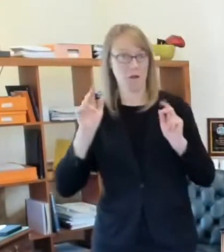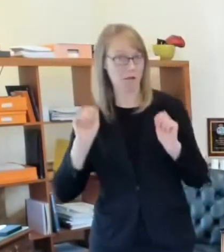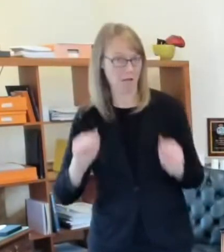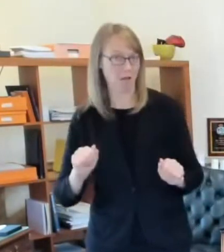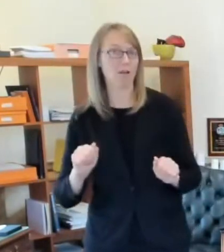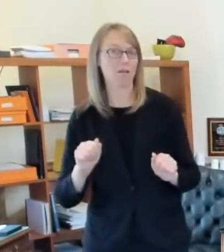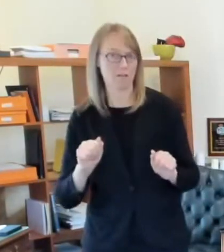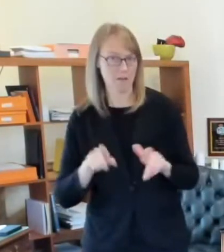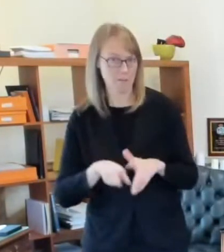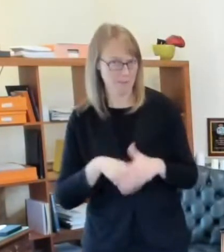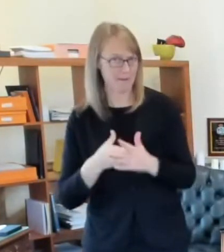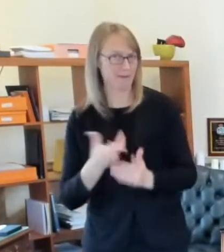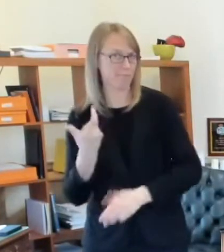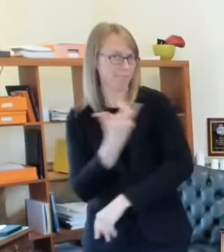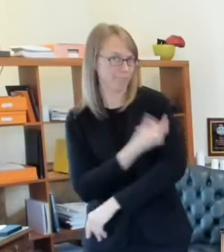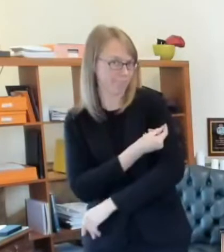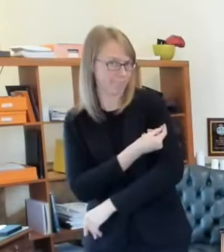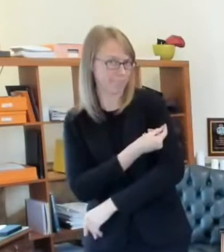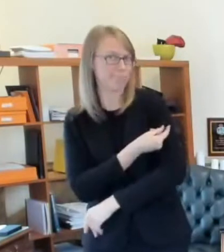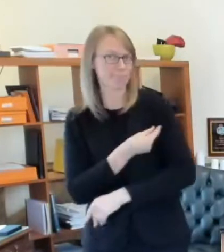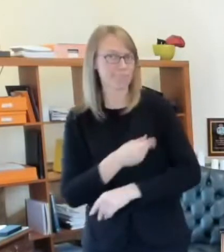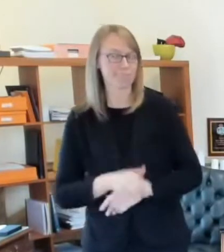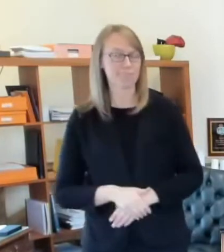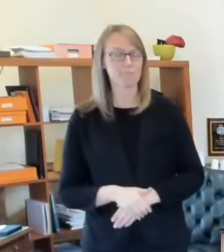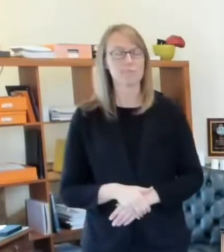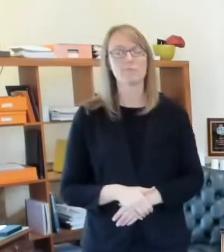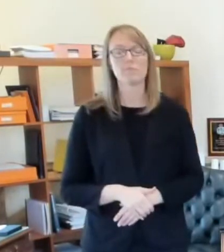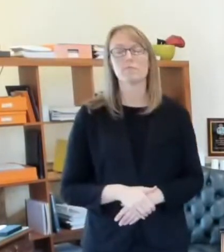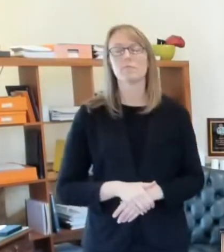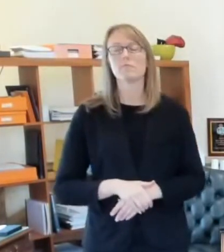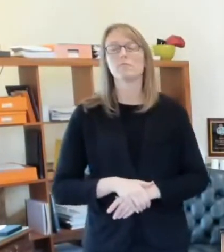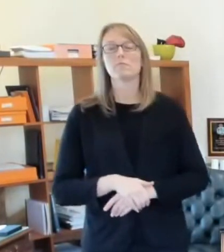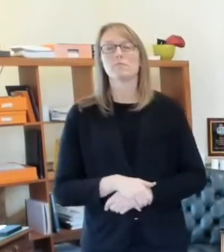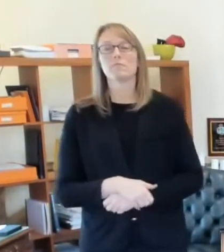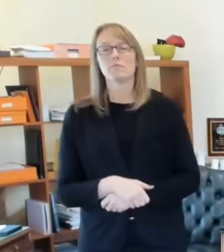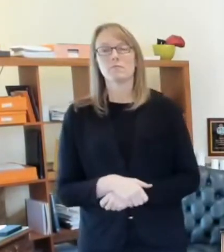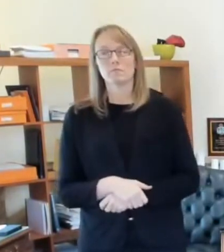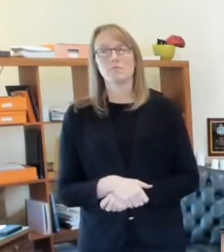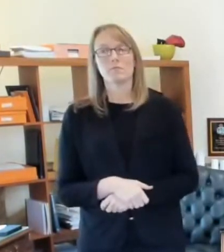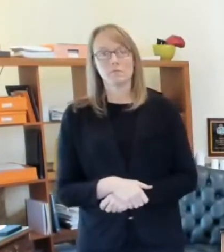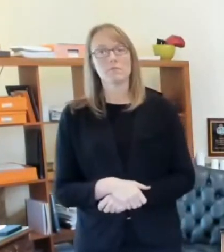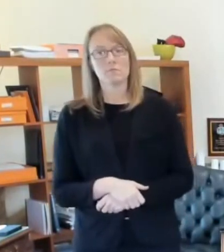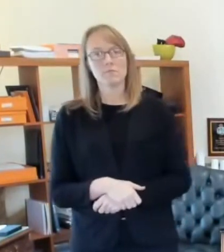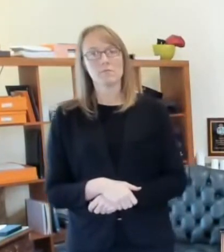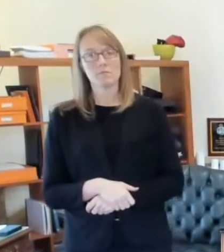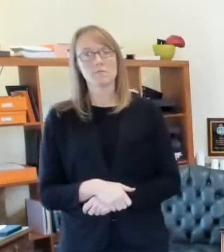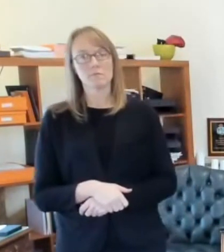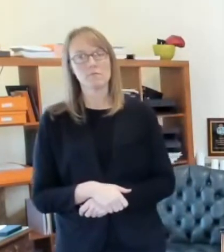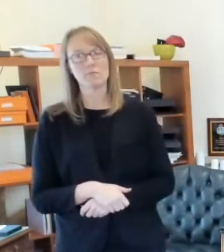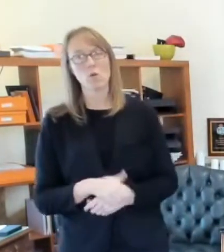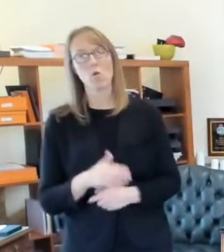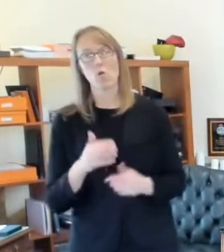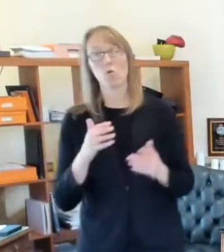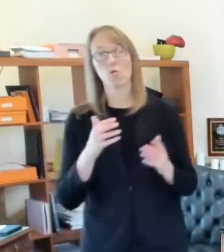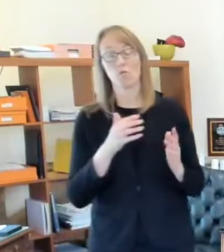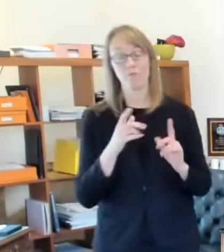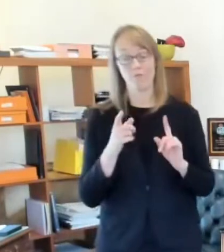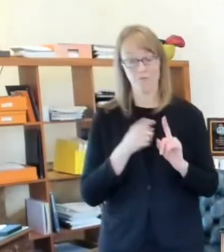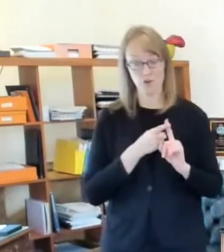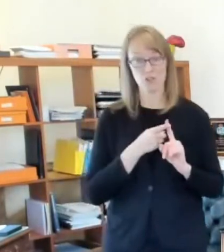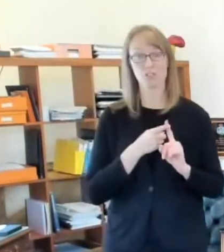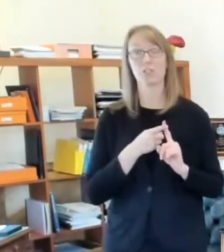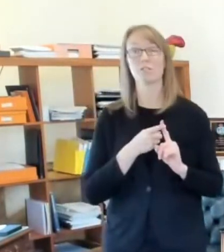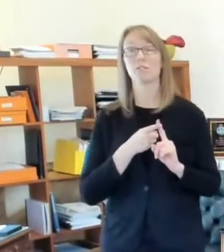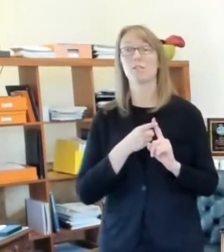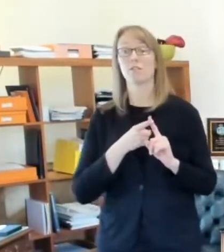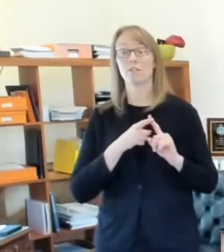is, you know, that's really the thing that will get us to having larger conventions. I mean, if our numbers